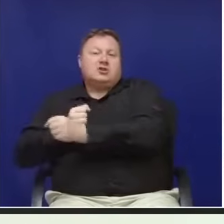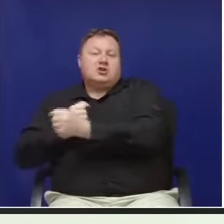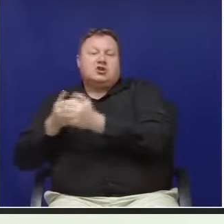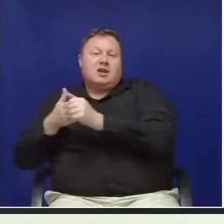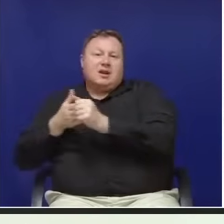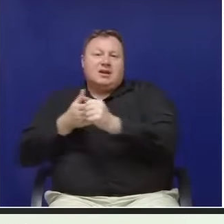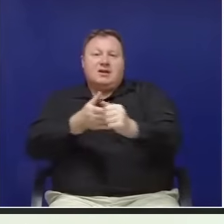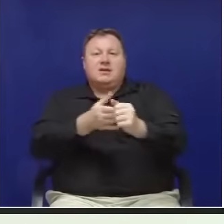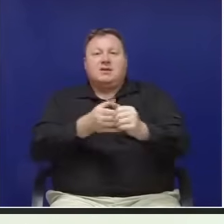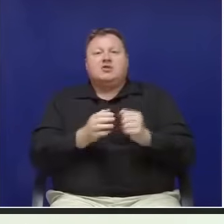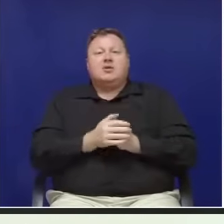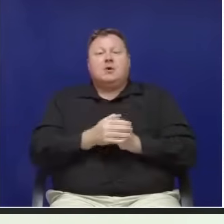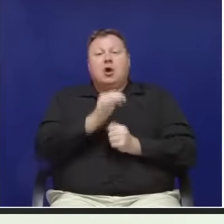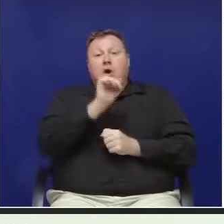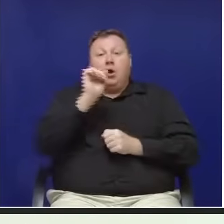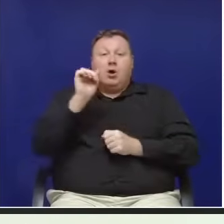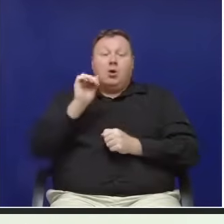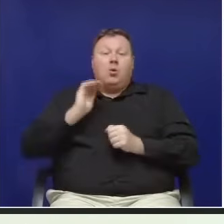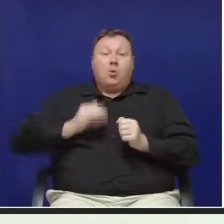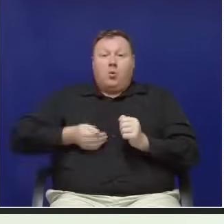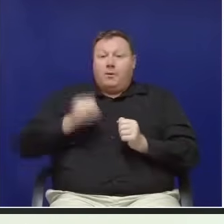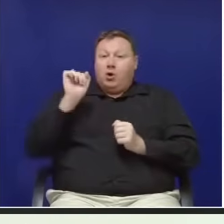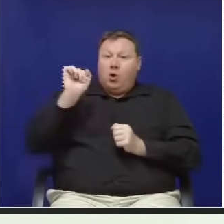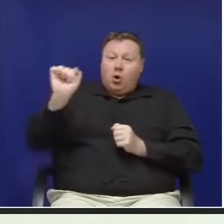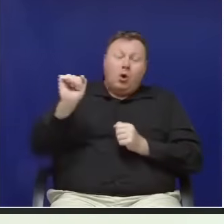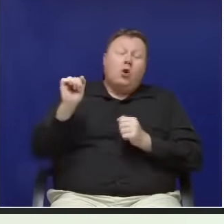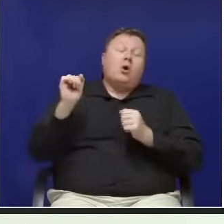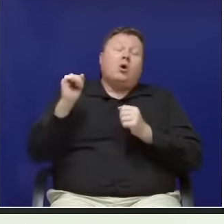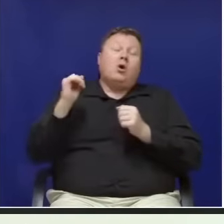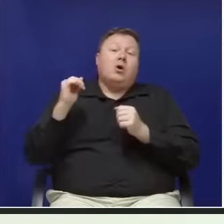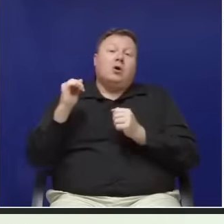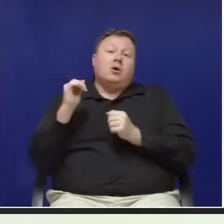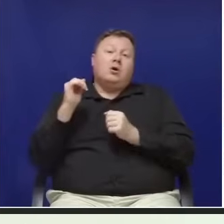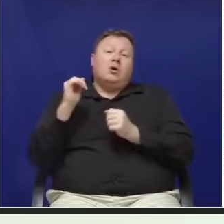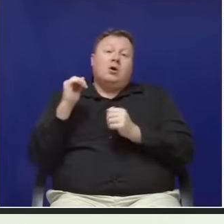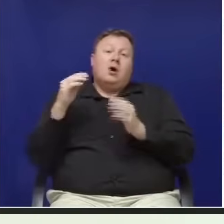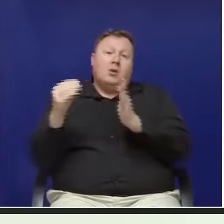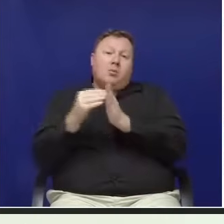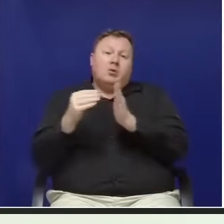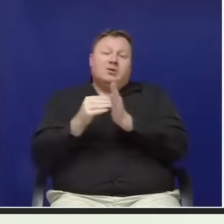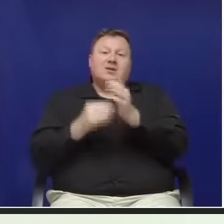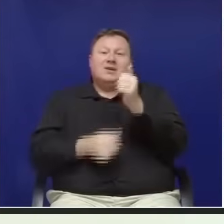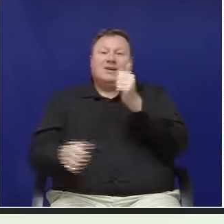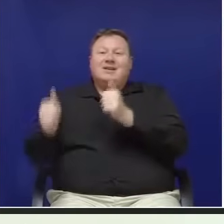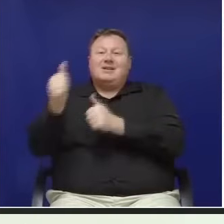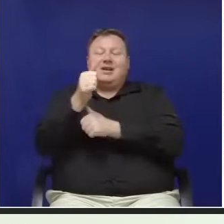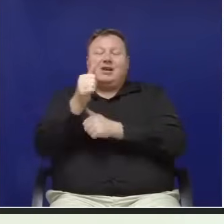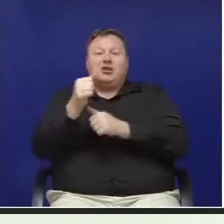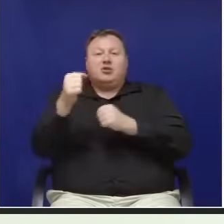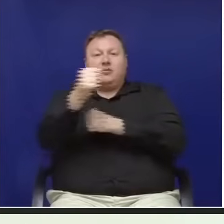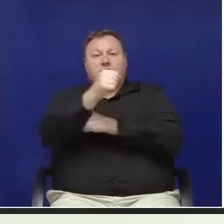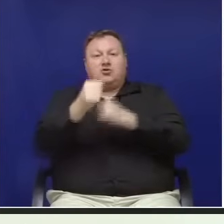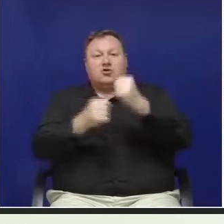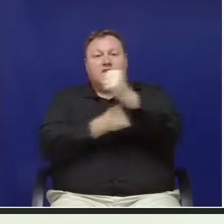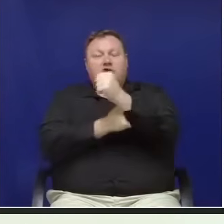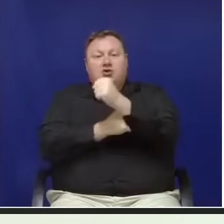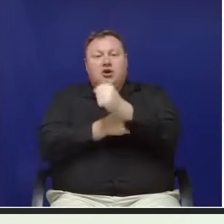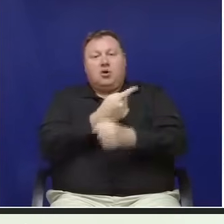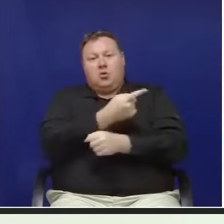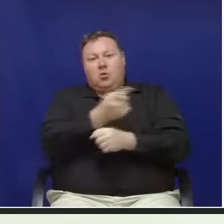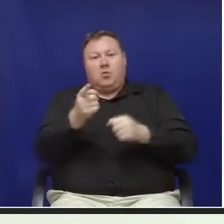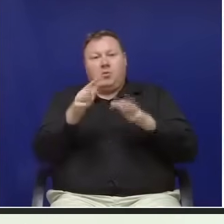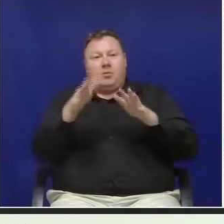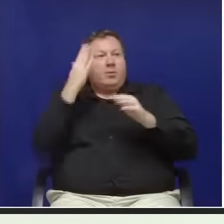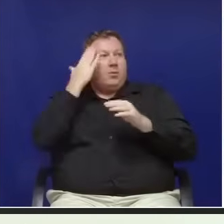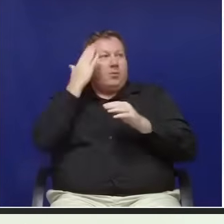Her appointment is supported by an established executive structure with institutional memory and operational